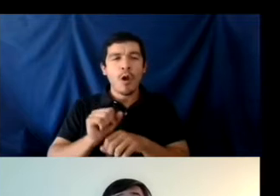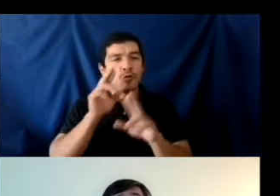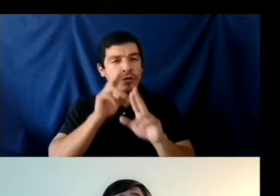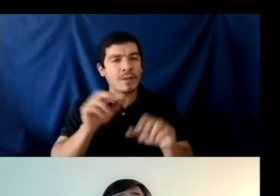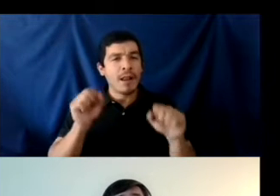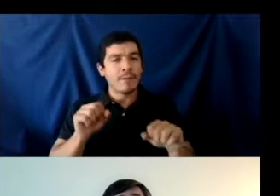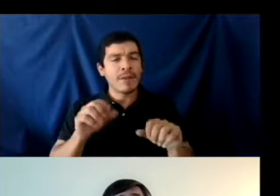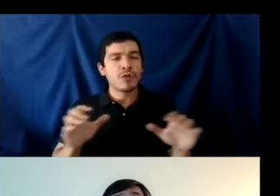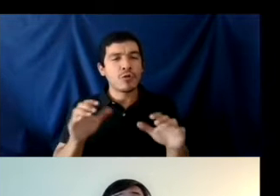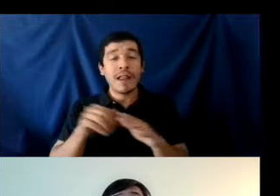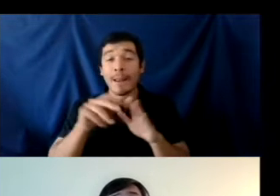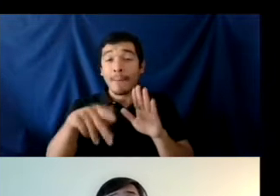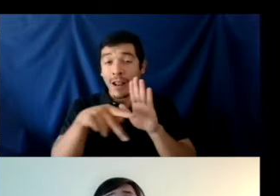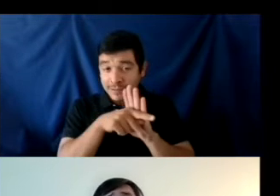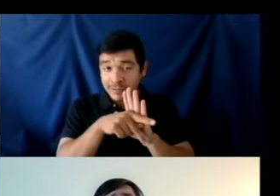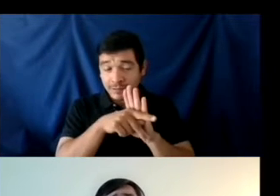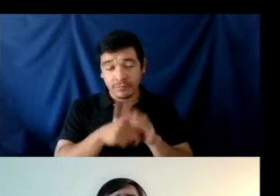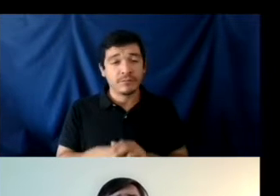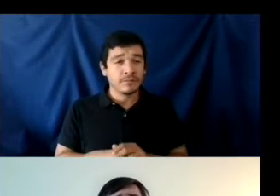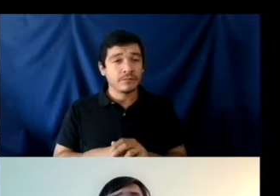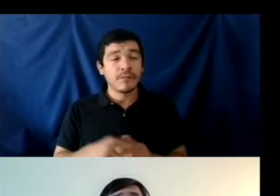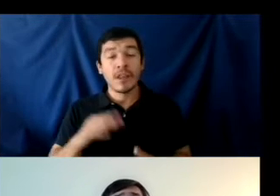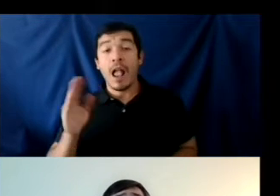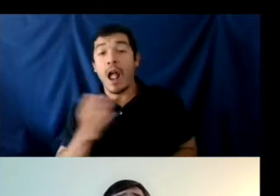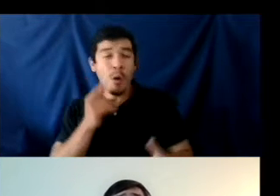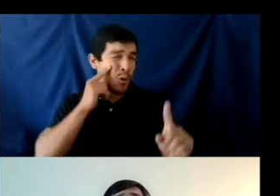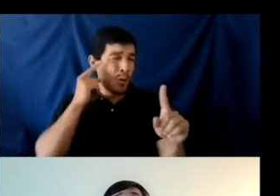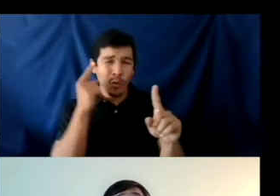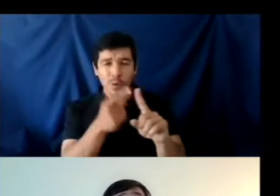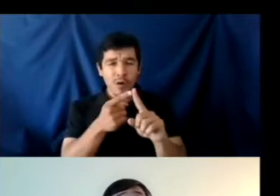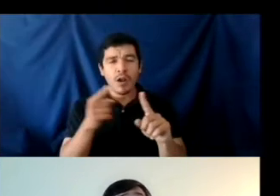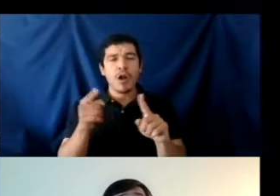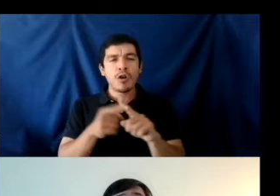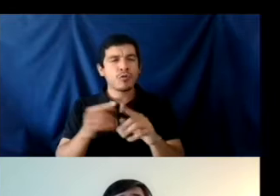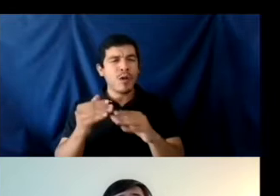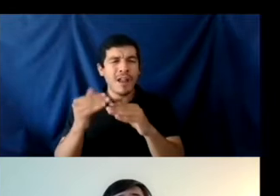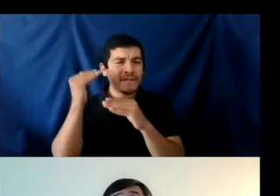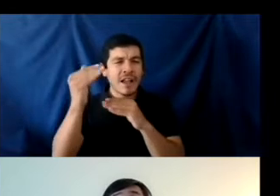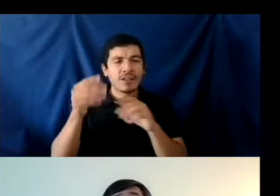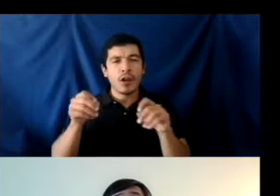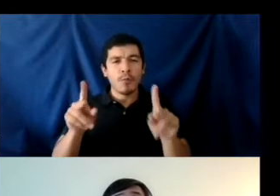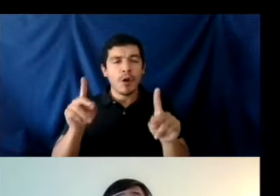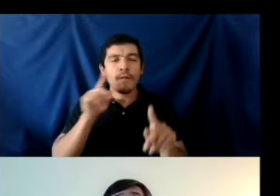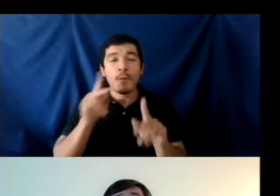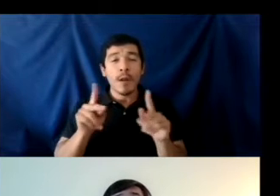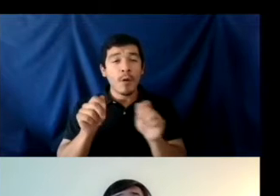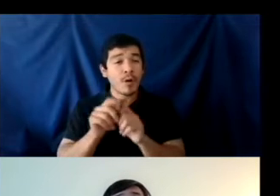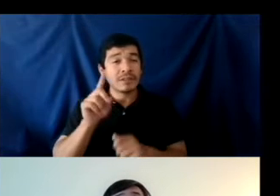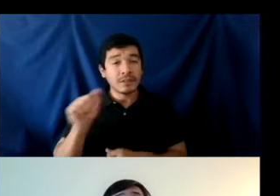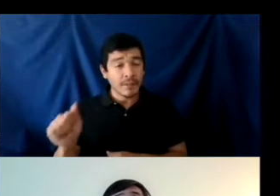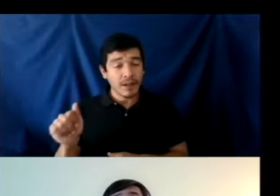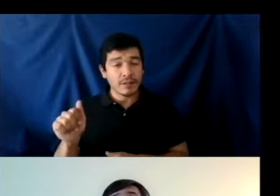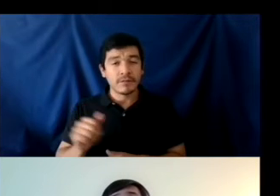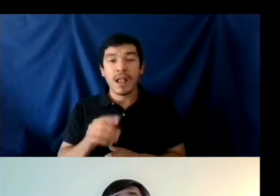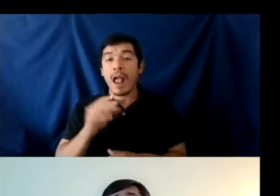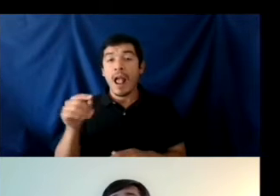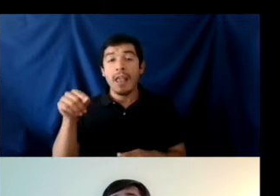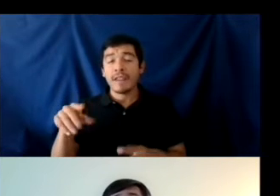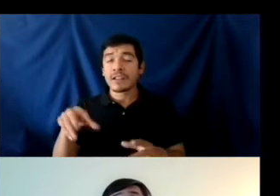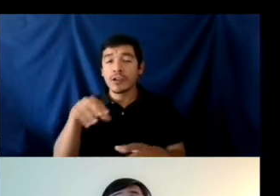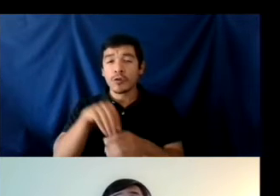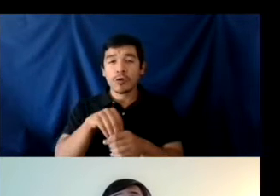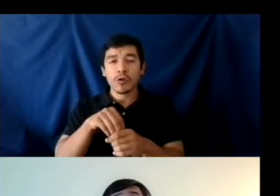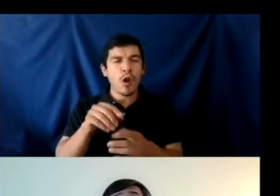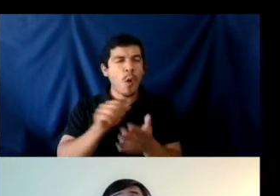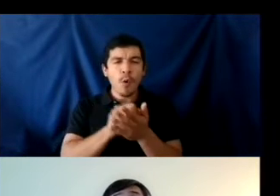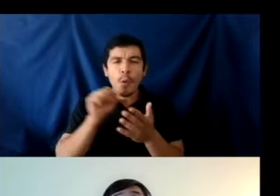is doing in policy. Our goal is to advance opportunities for people with disabilities, and this includes